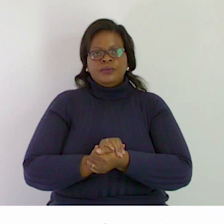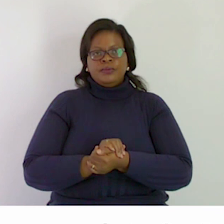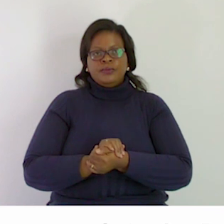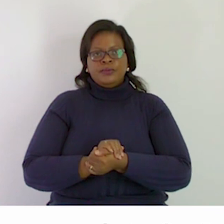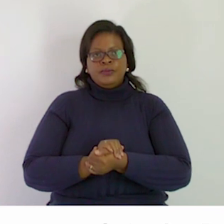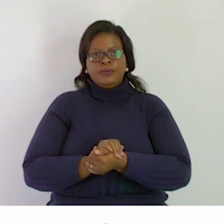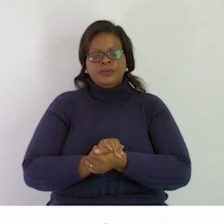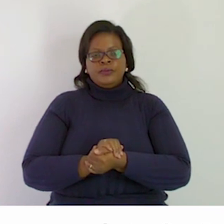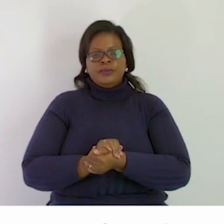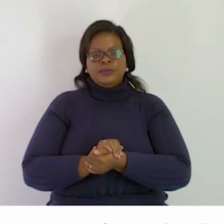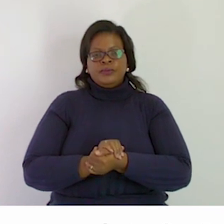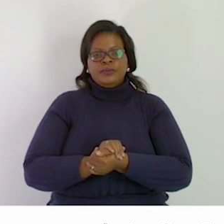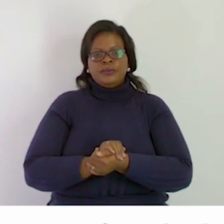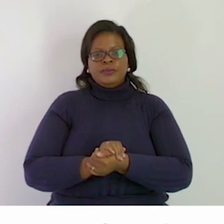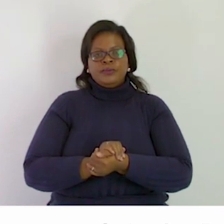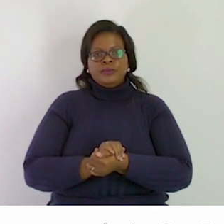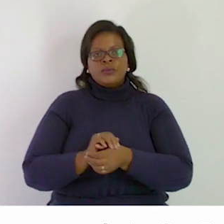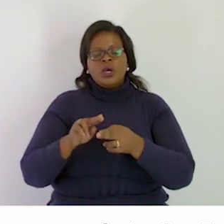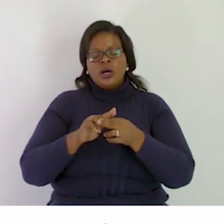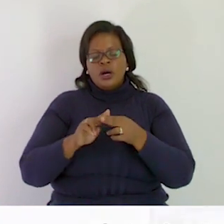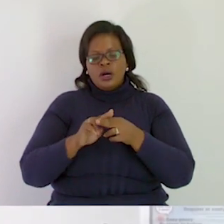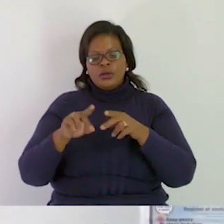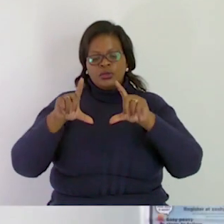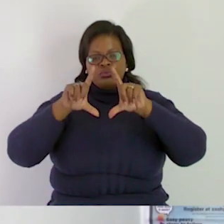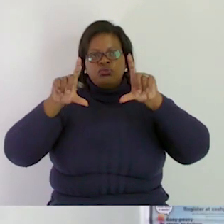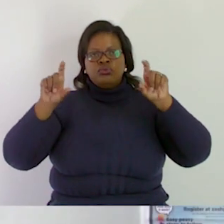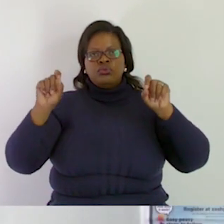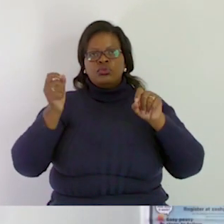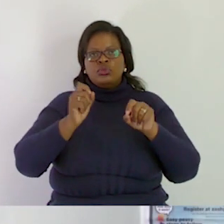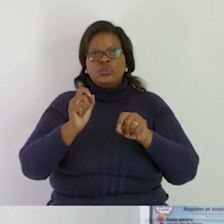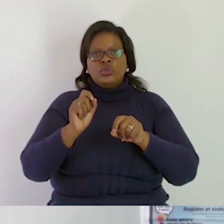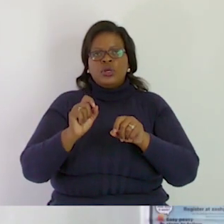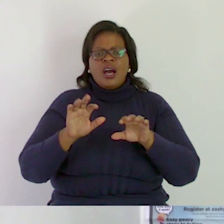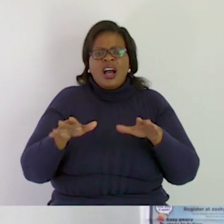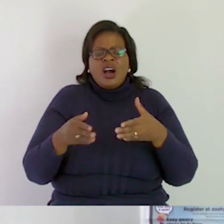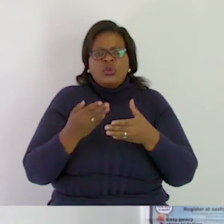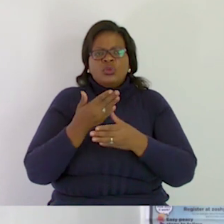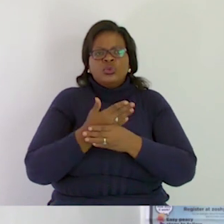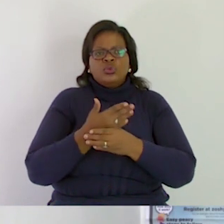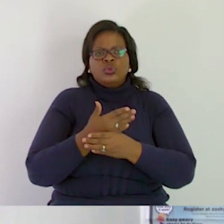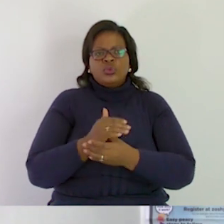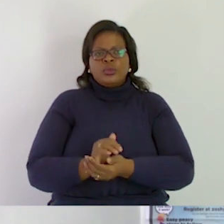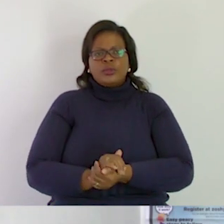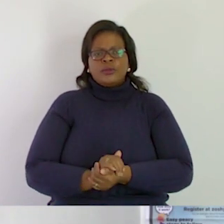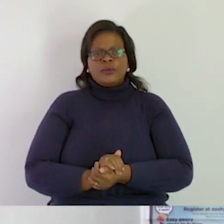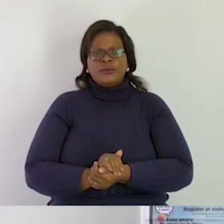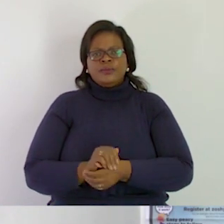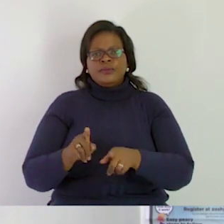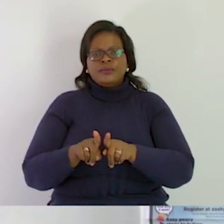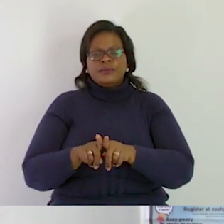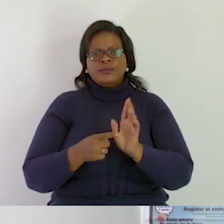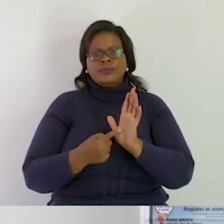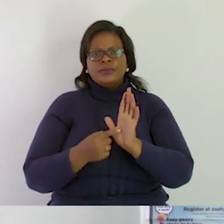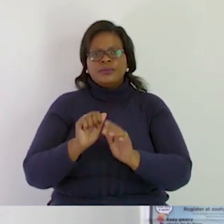Okay, now I'm going to use the chalkboard to show you how to do this. I'm just going to show you A, and